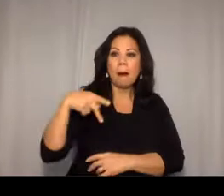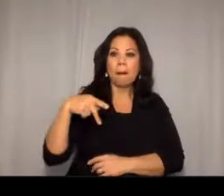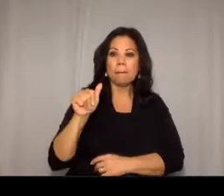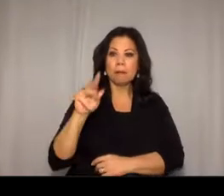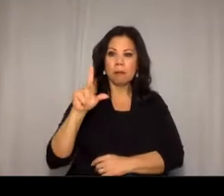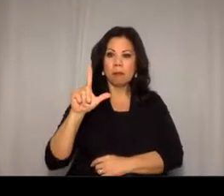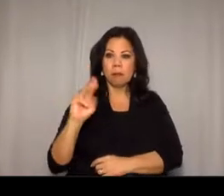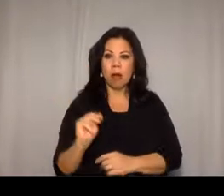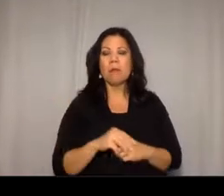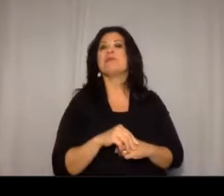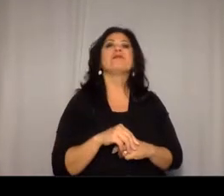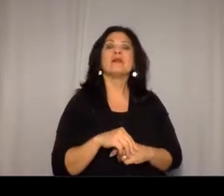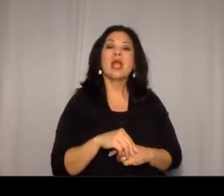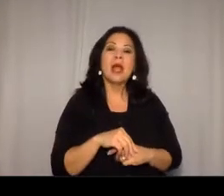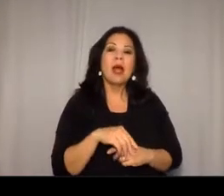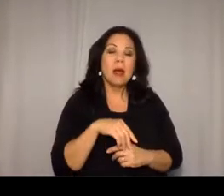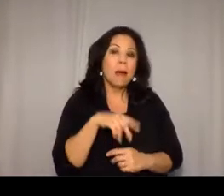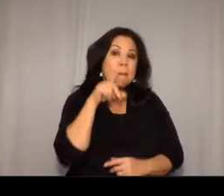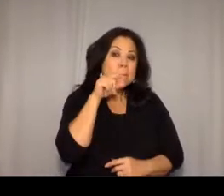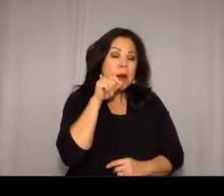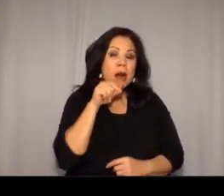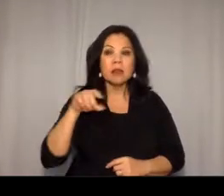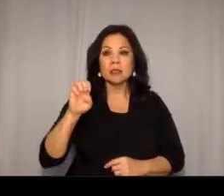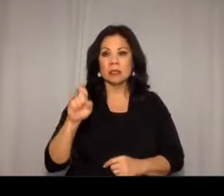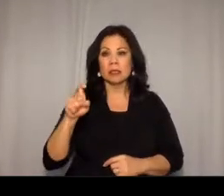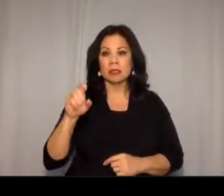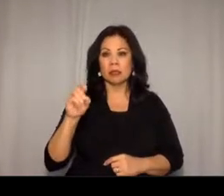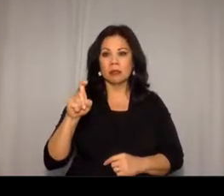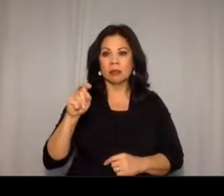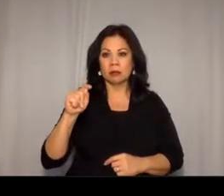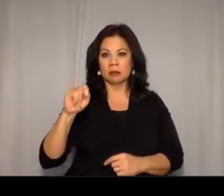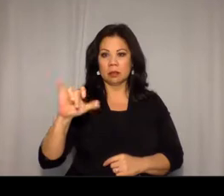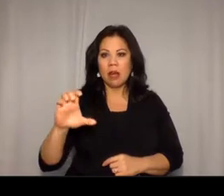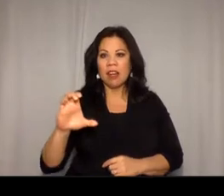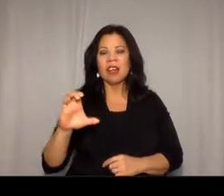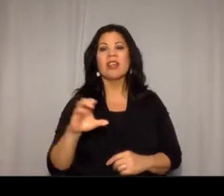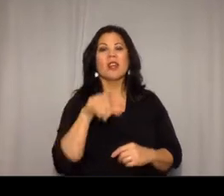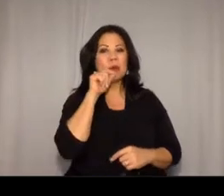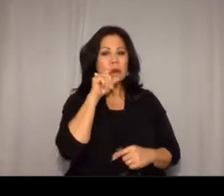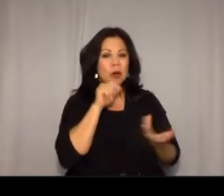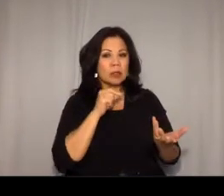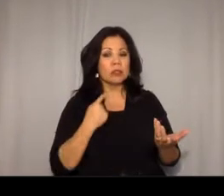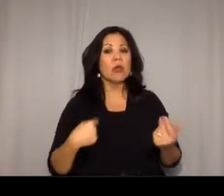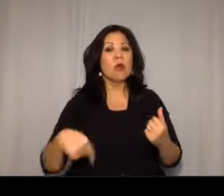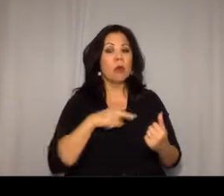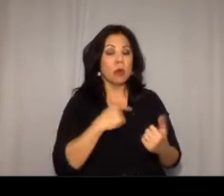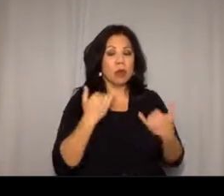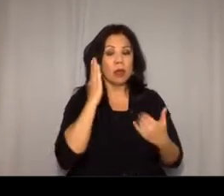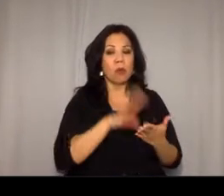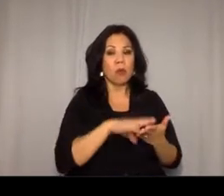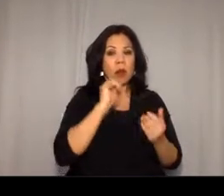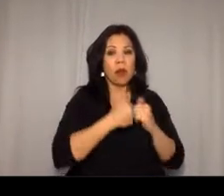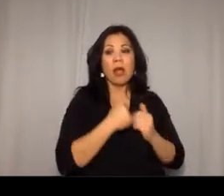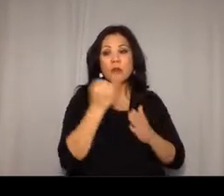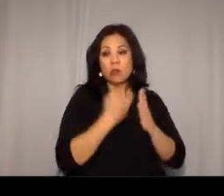often exotic birds. So what we're going to do in this lesson today is learn how to draw this wonderful bird. So I'm going to